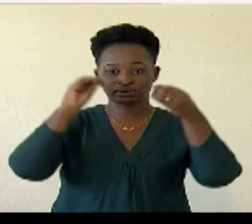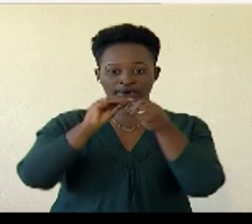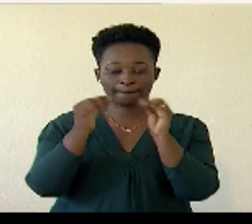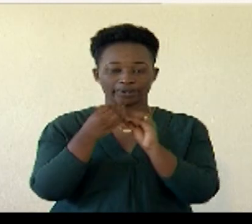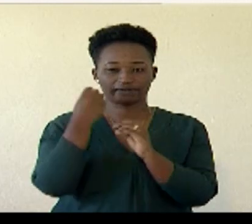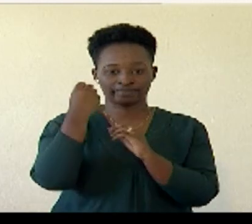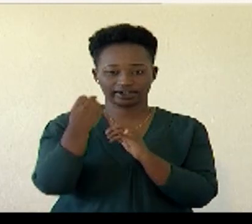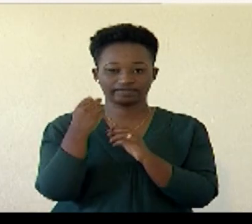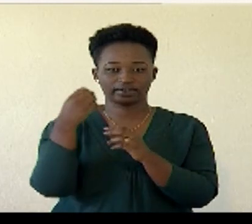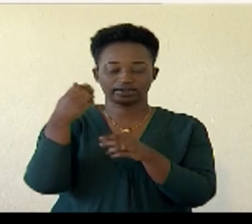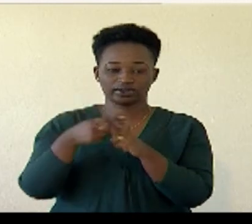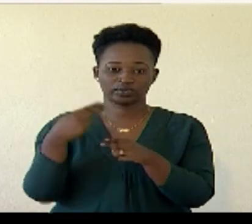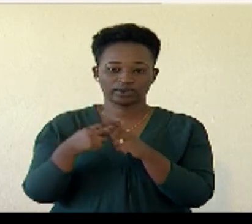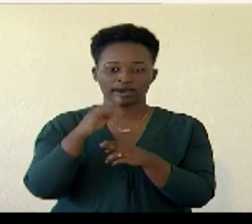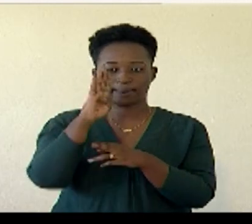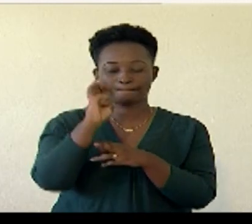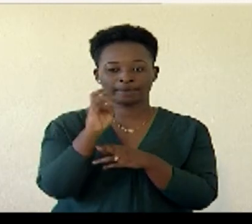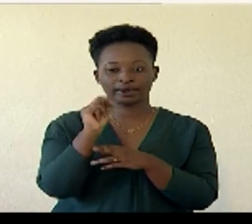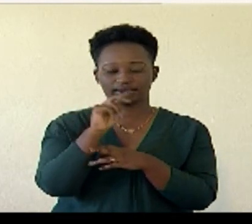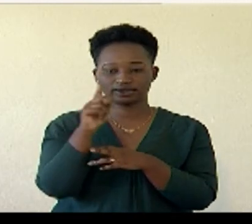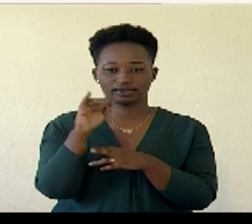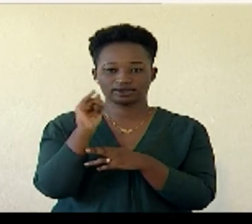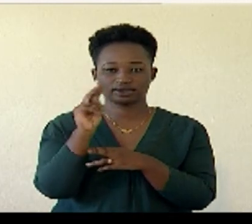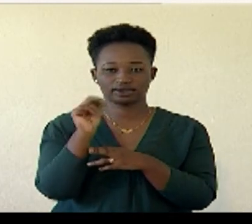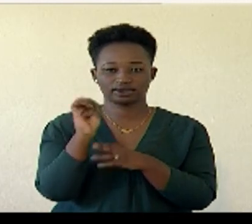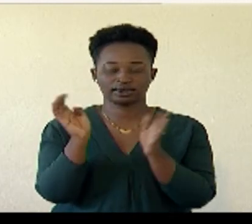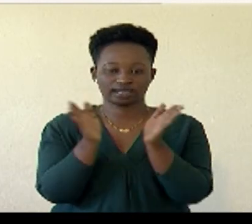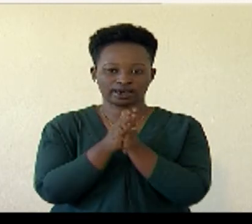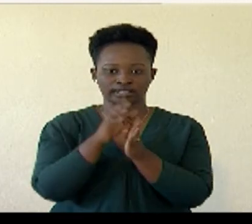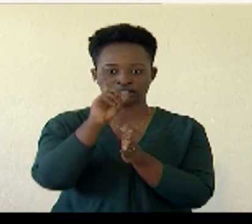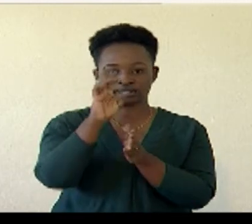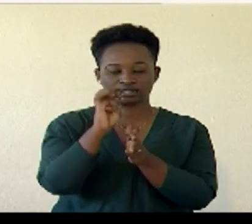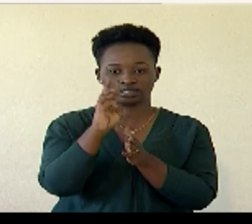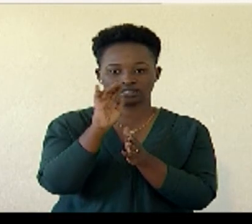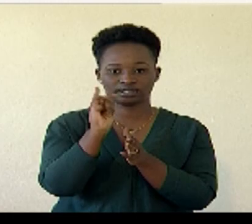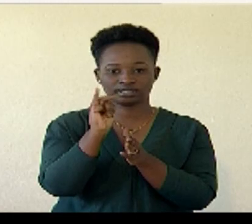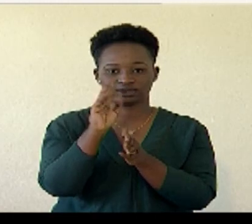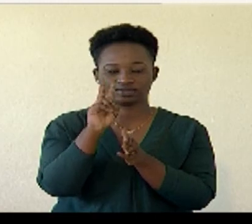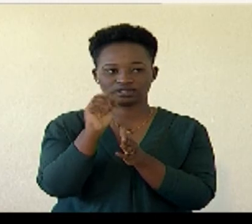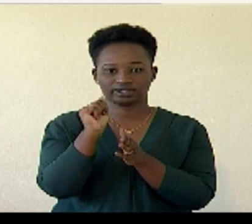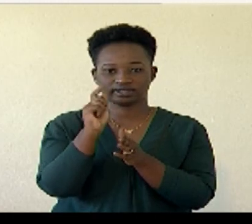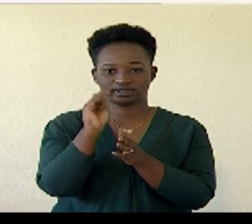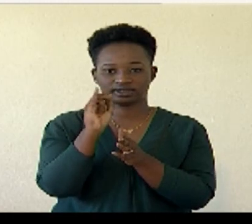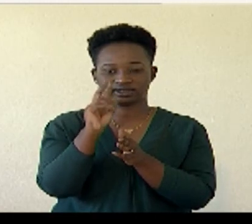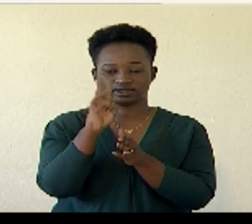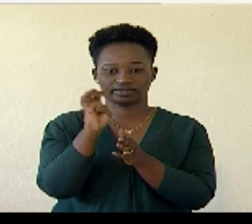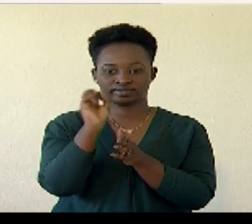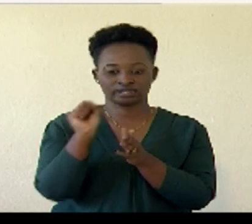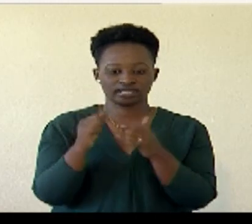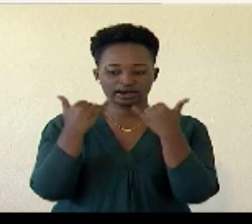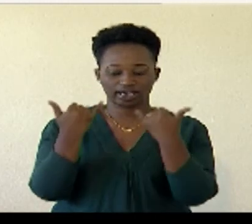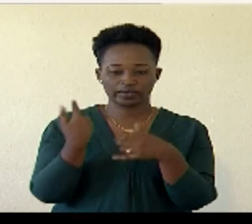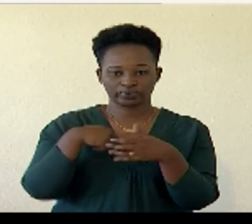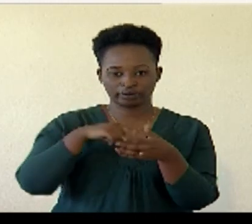its derivatives. And we have so far gone to Lesson 8,